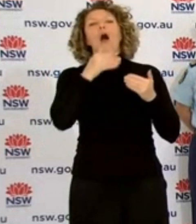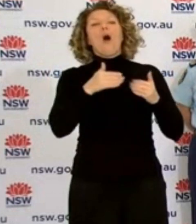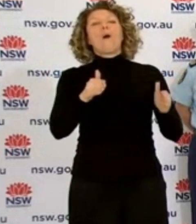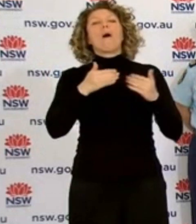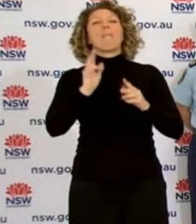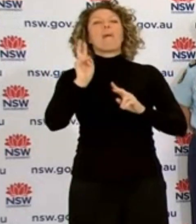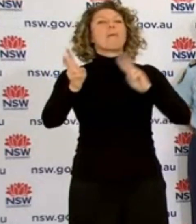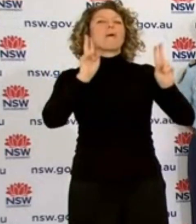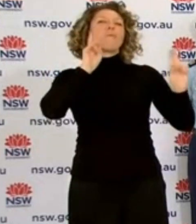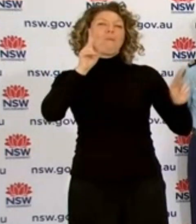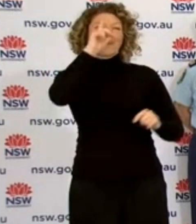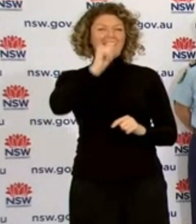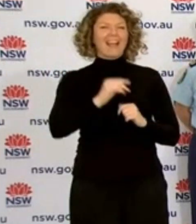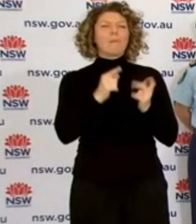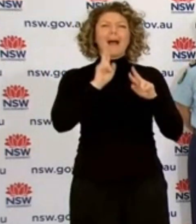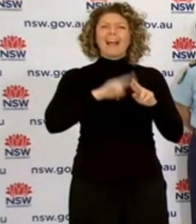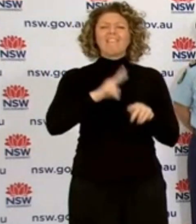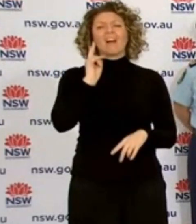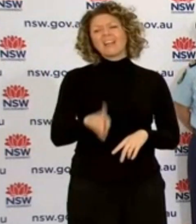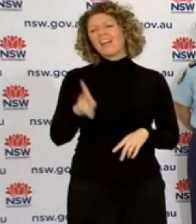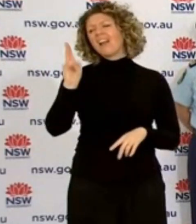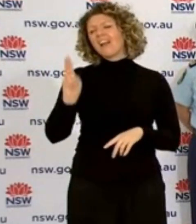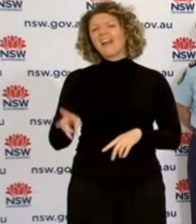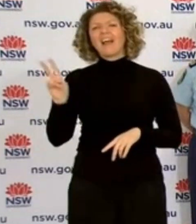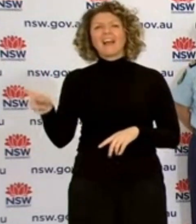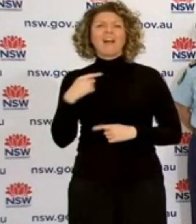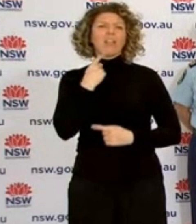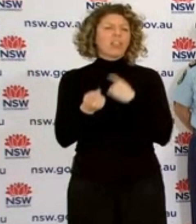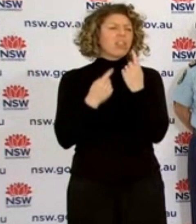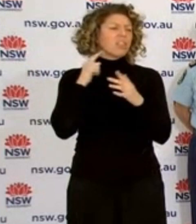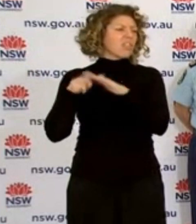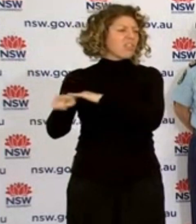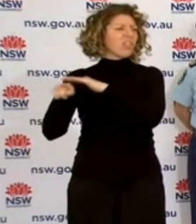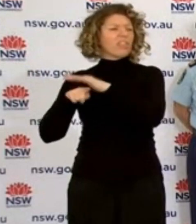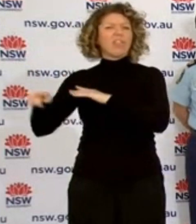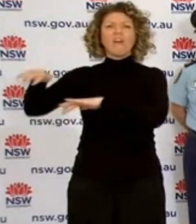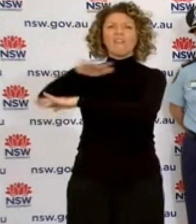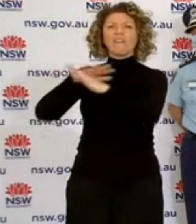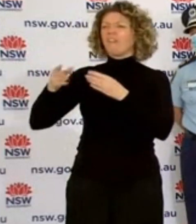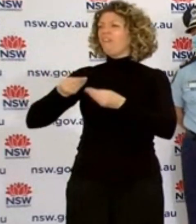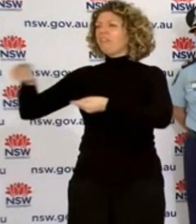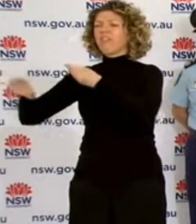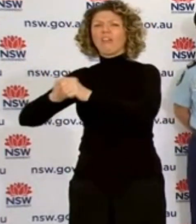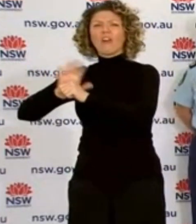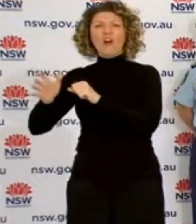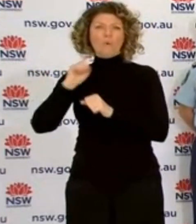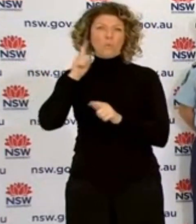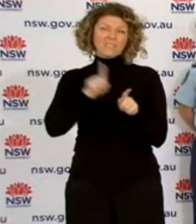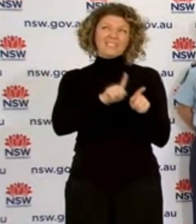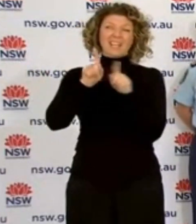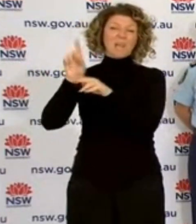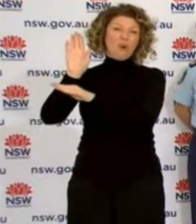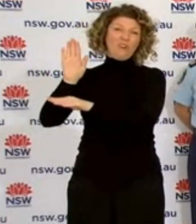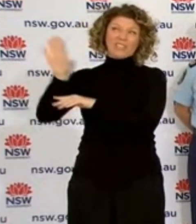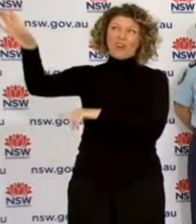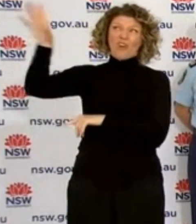too many people do the wrong thing, the trajectory New South Wales and Australia will follow is what's happened overseas with thousands